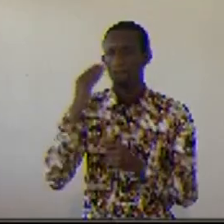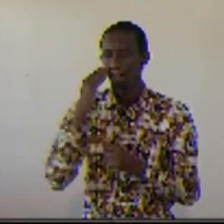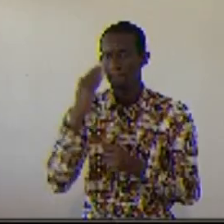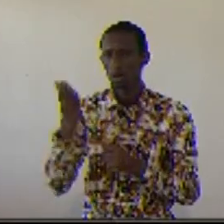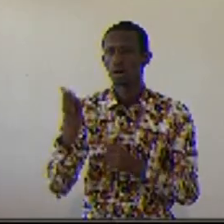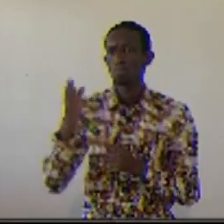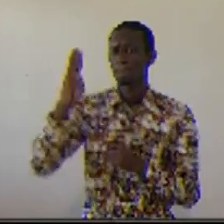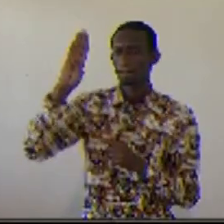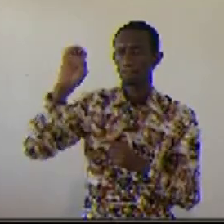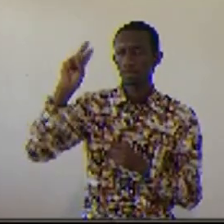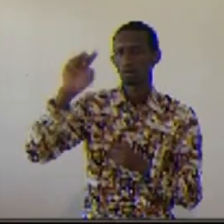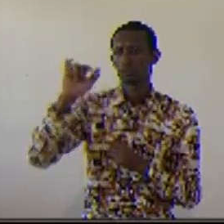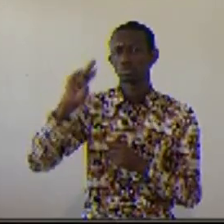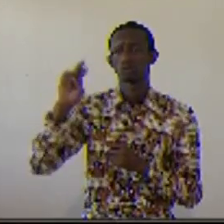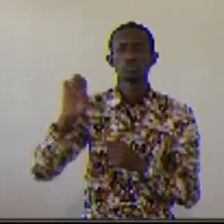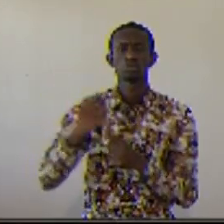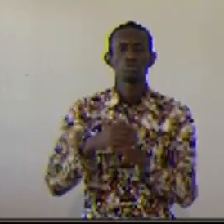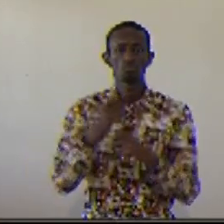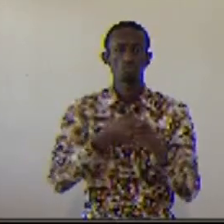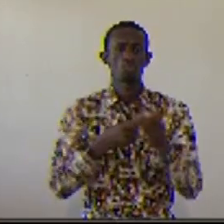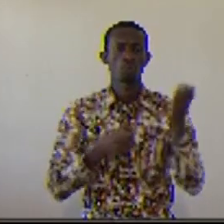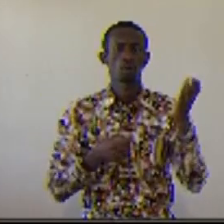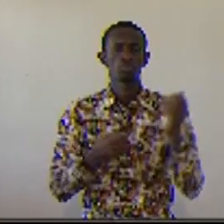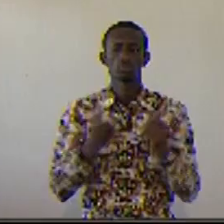benzene diazonium salts when we are looking at the